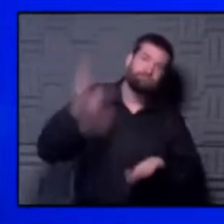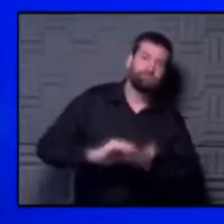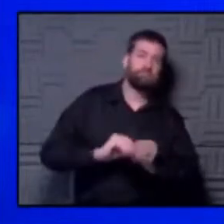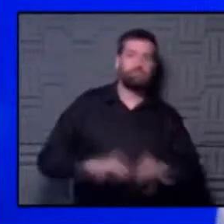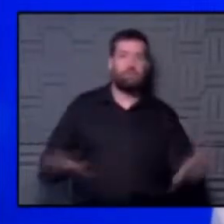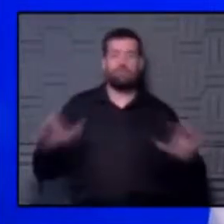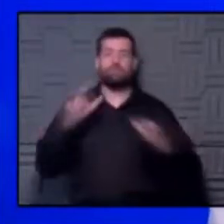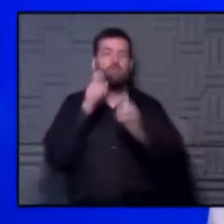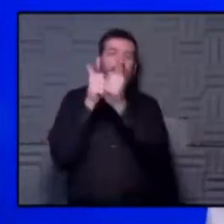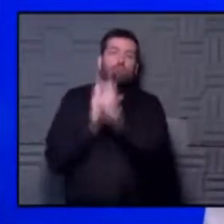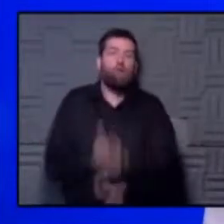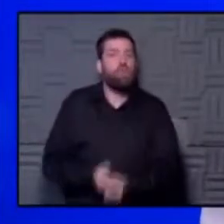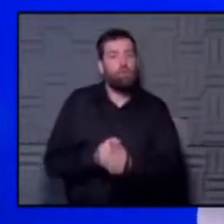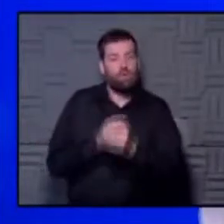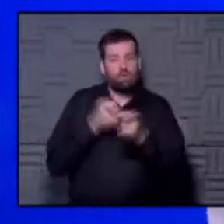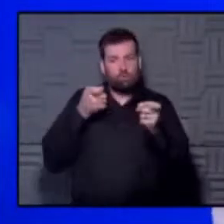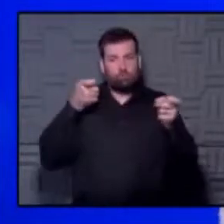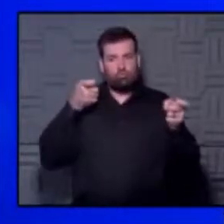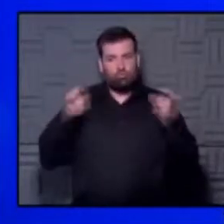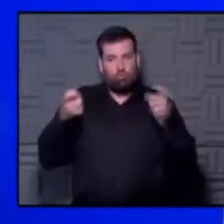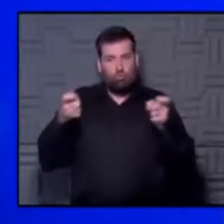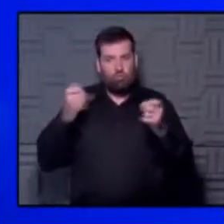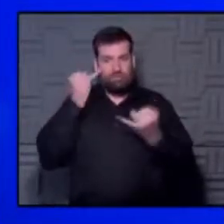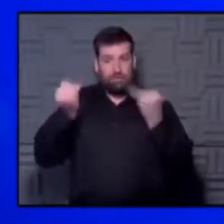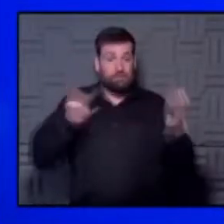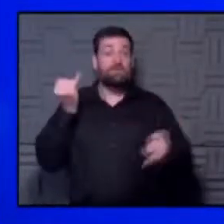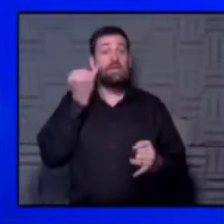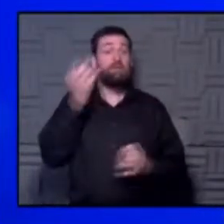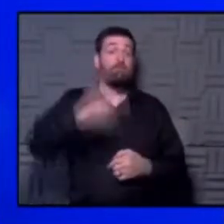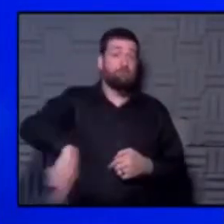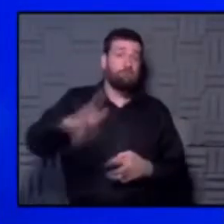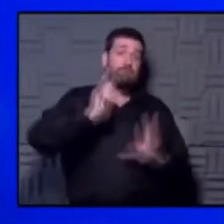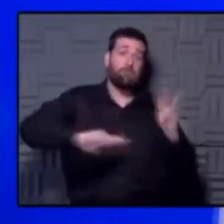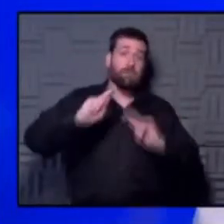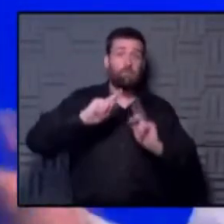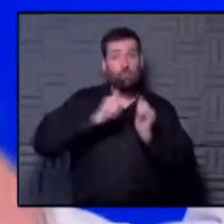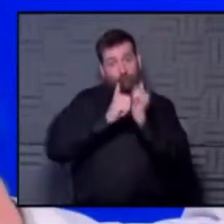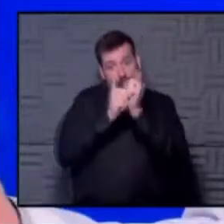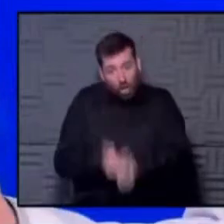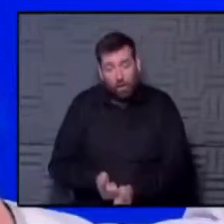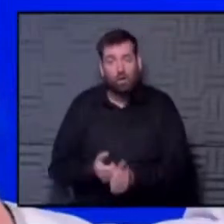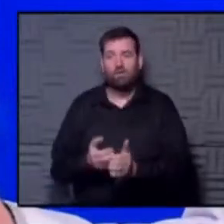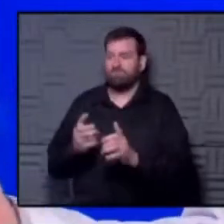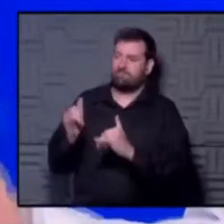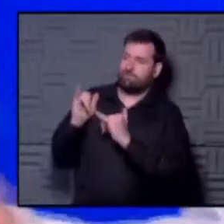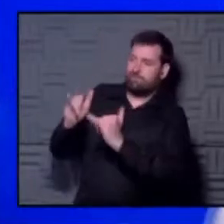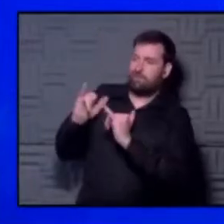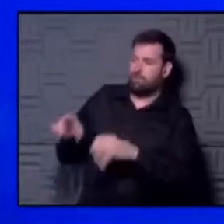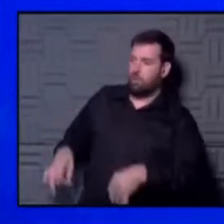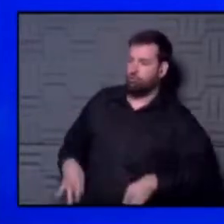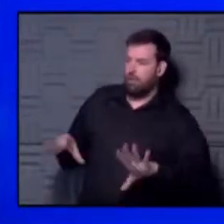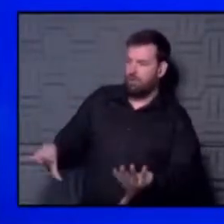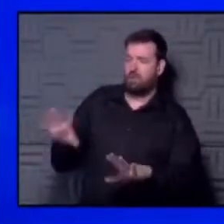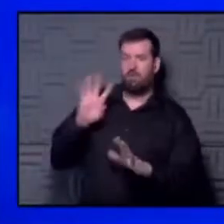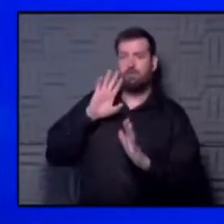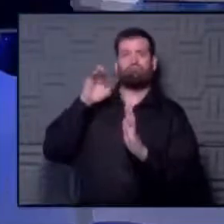control. What we hope is that if people will follow those pillars, we'll be what Australia's done, and they'll see